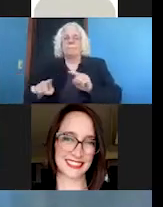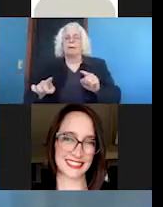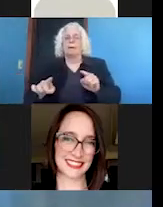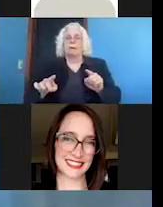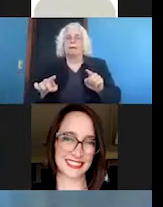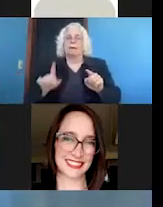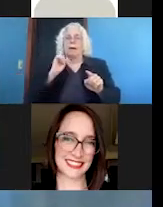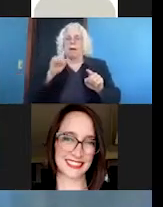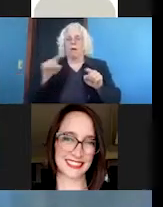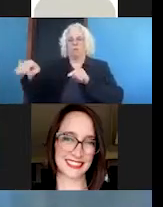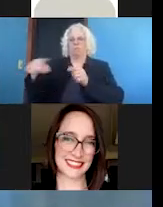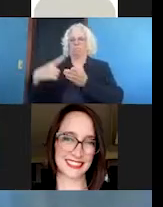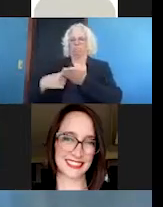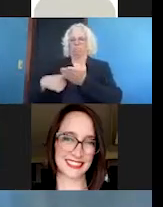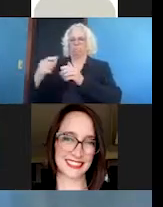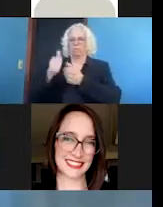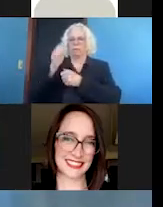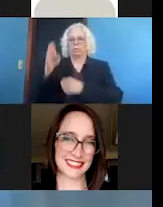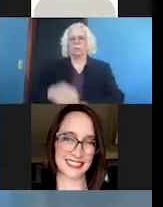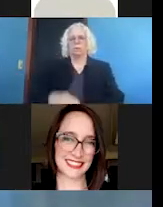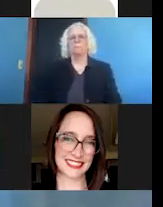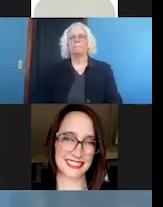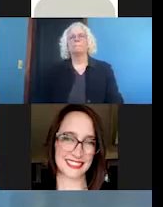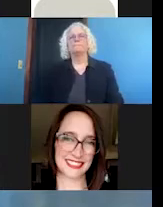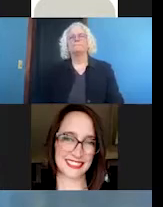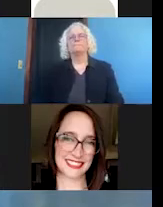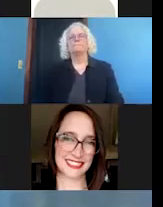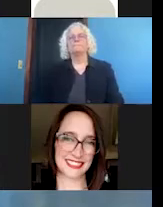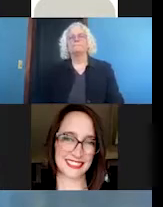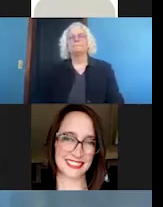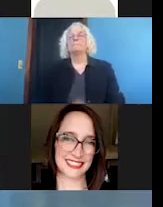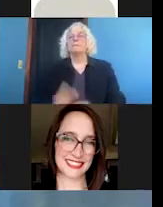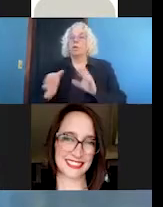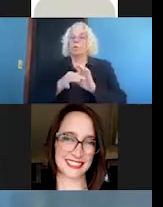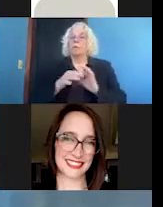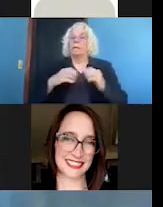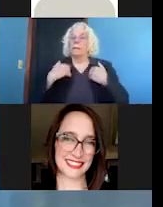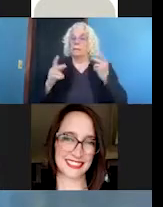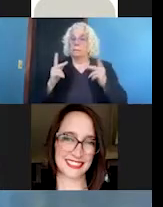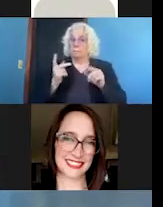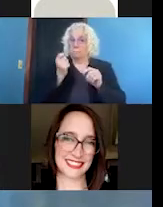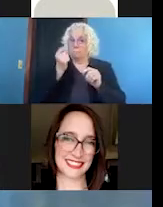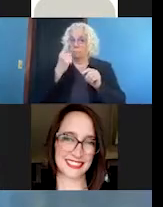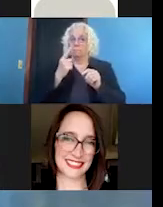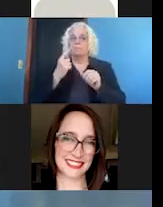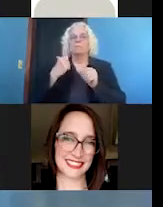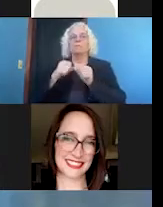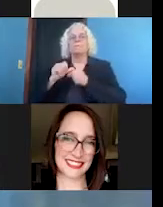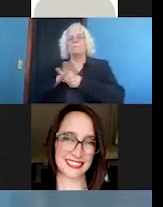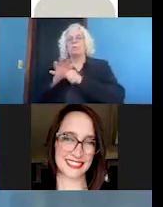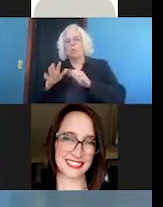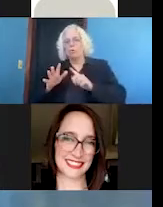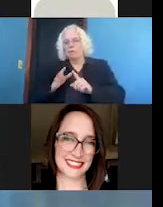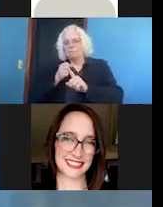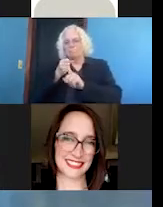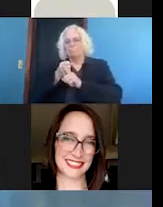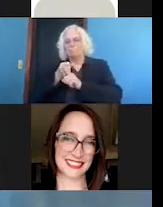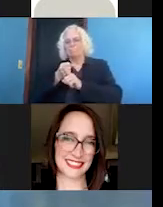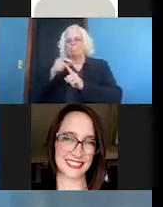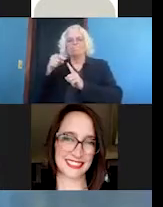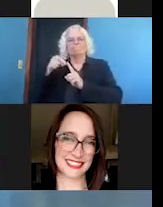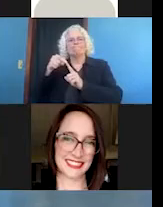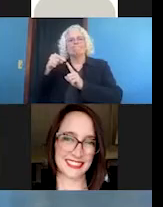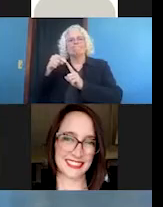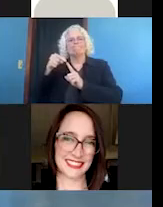of the challenges that we've seen as it relates to young people. So clearly you have COVID that hit. I don't think you can separate